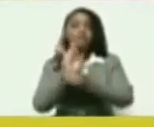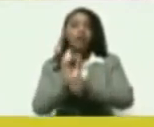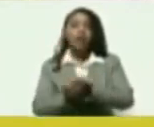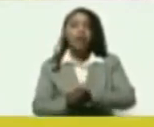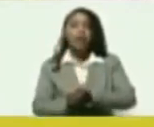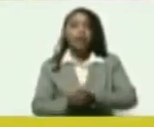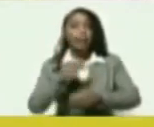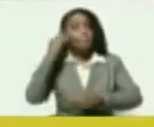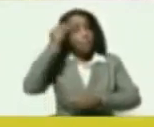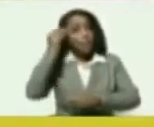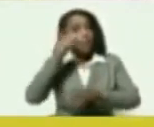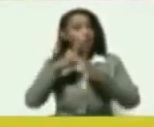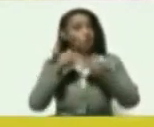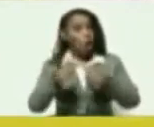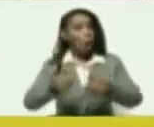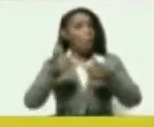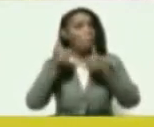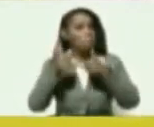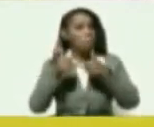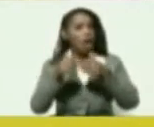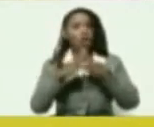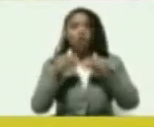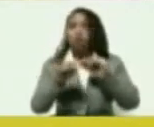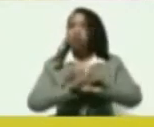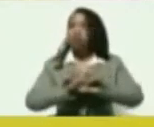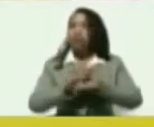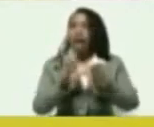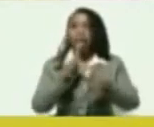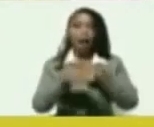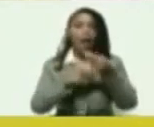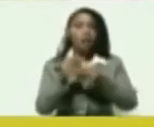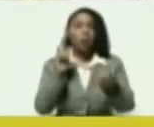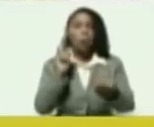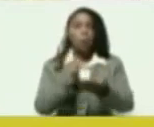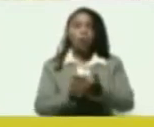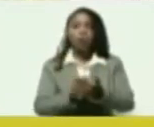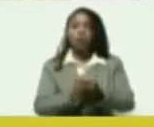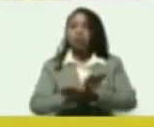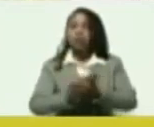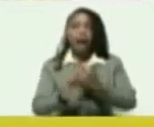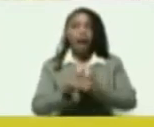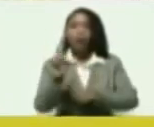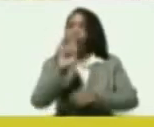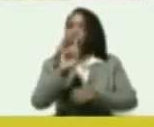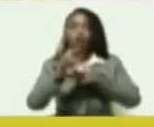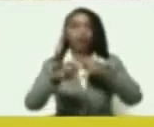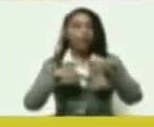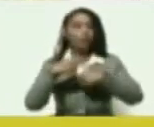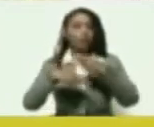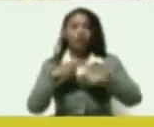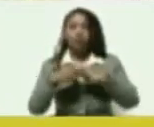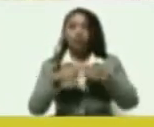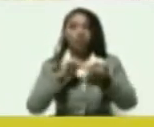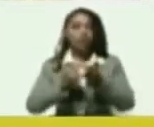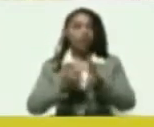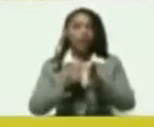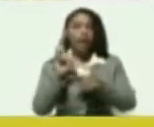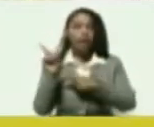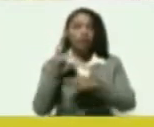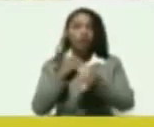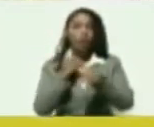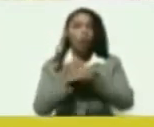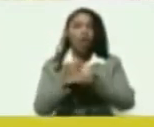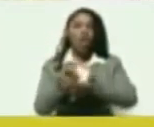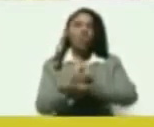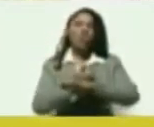swamped and is conservative, that thinks that everything is done, is not a revolution.